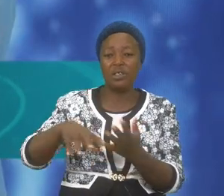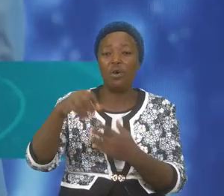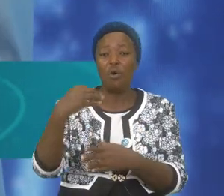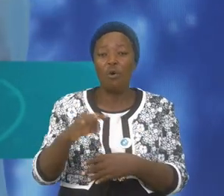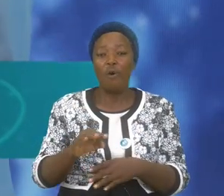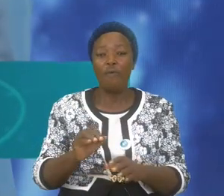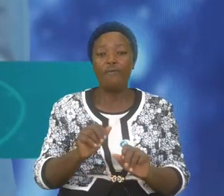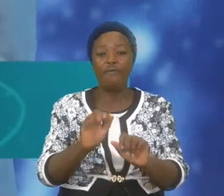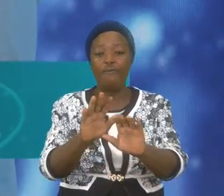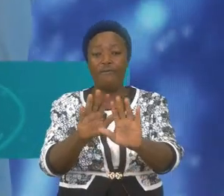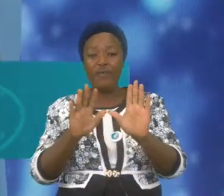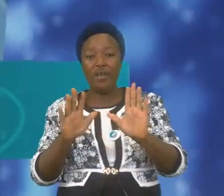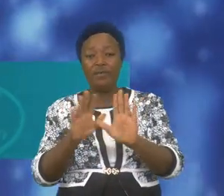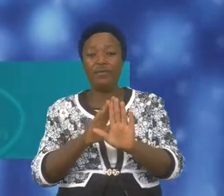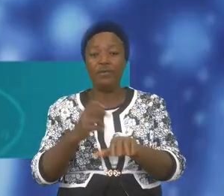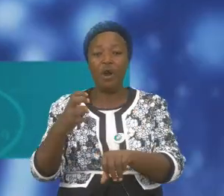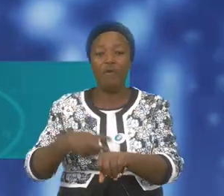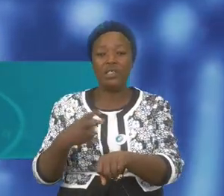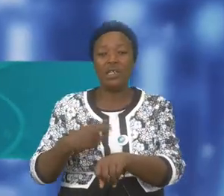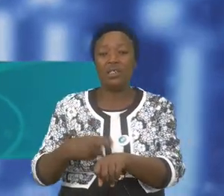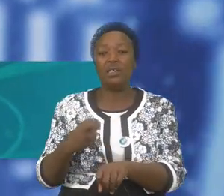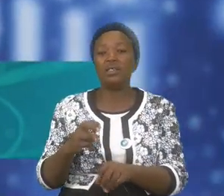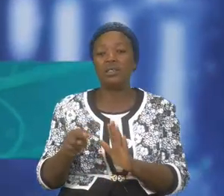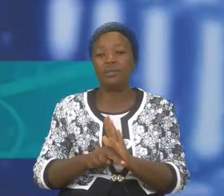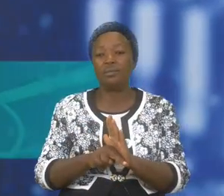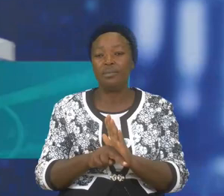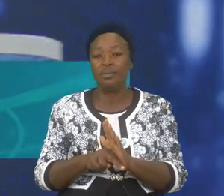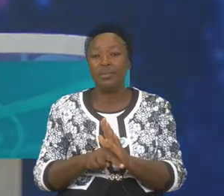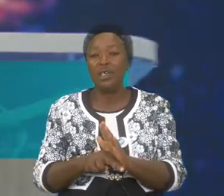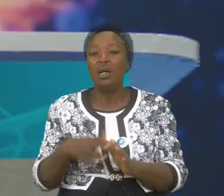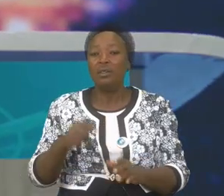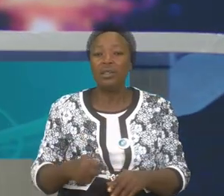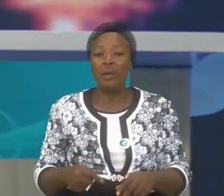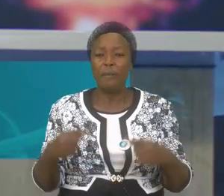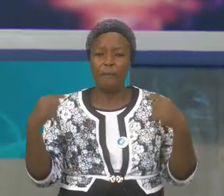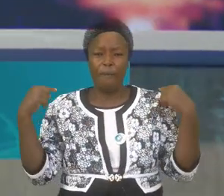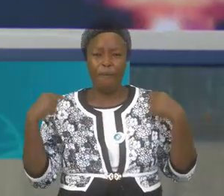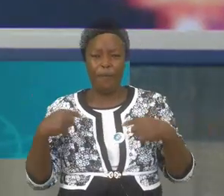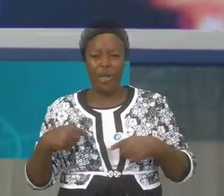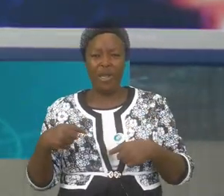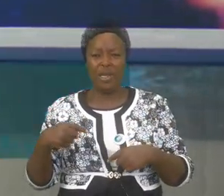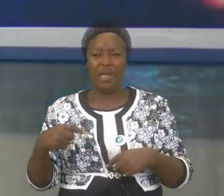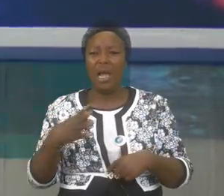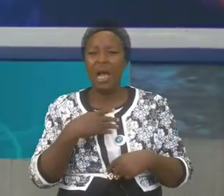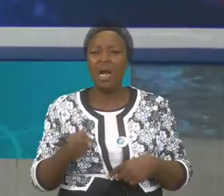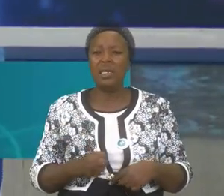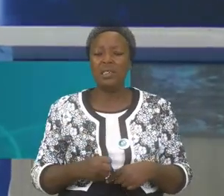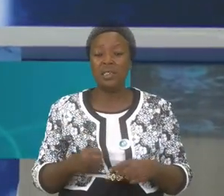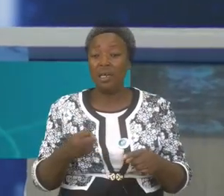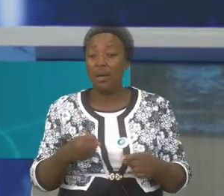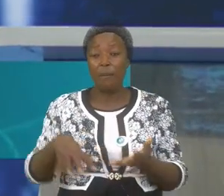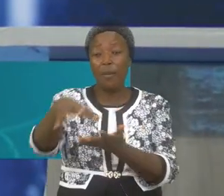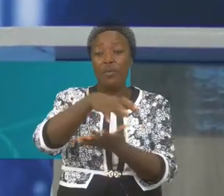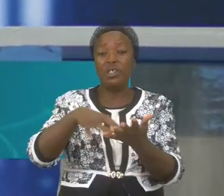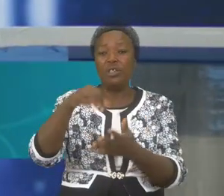and the perplexity of frightful restlessness. Number two is the prayer